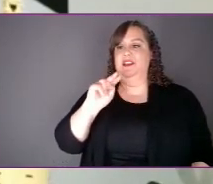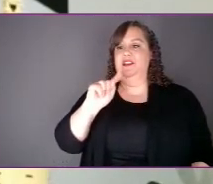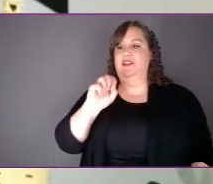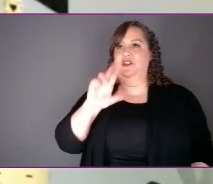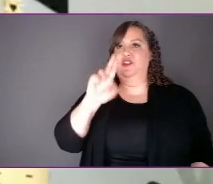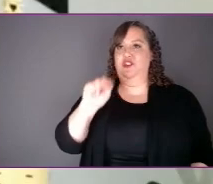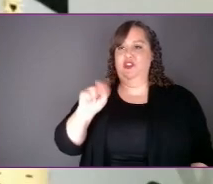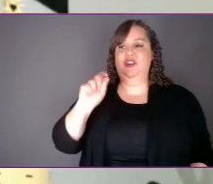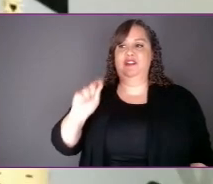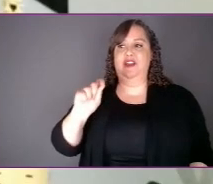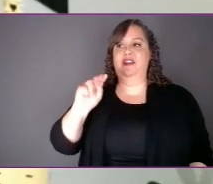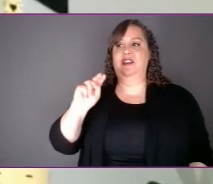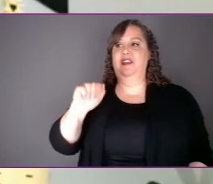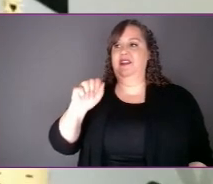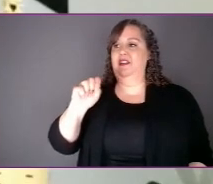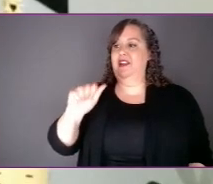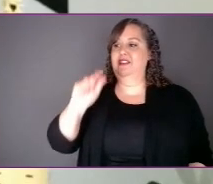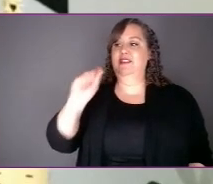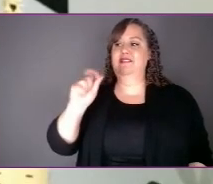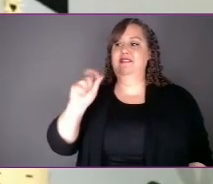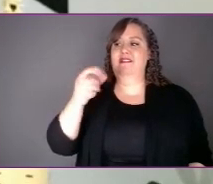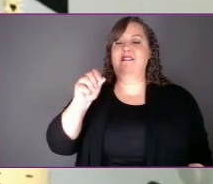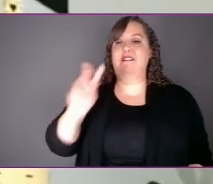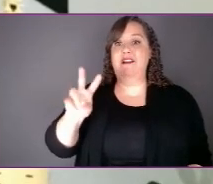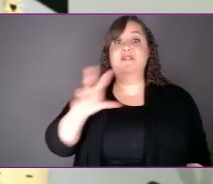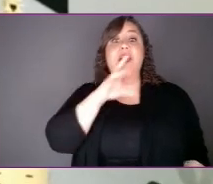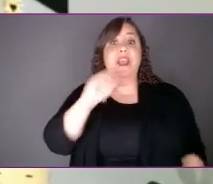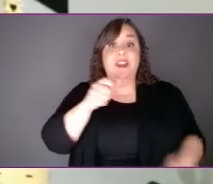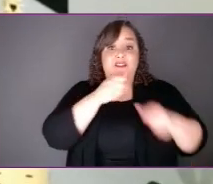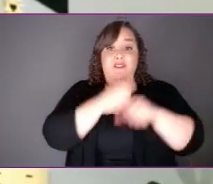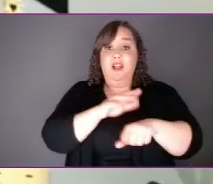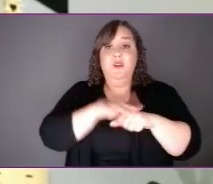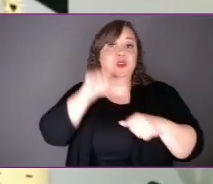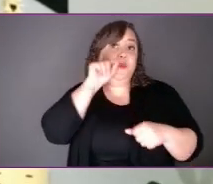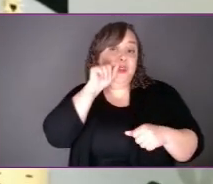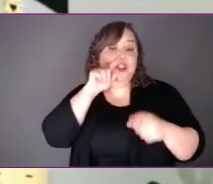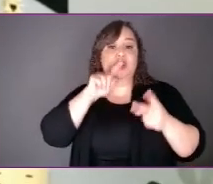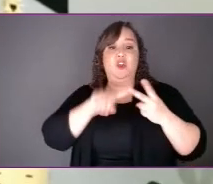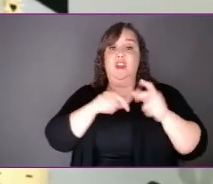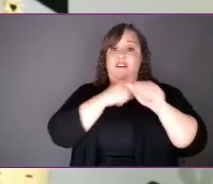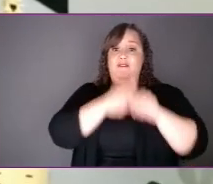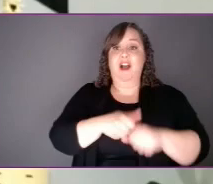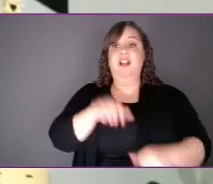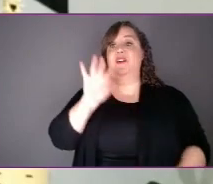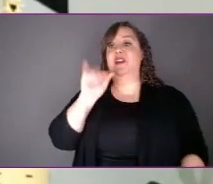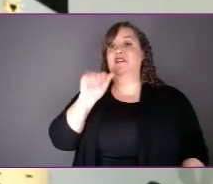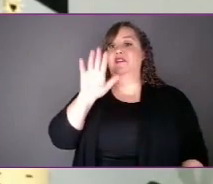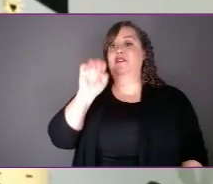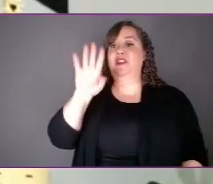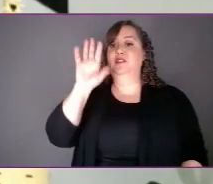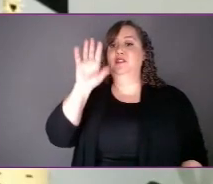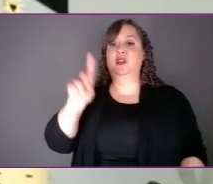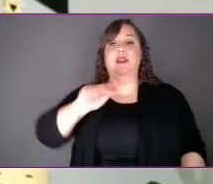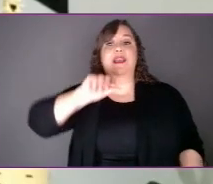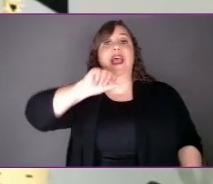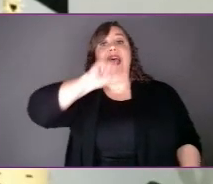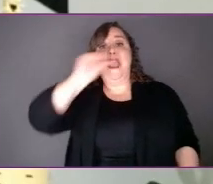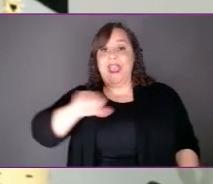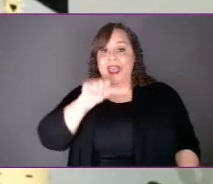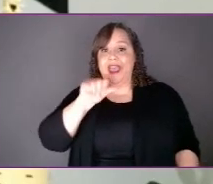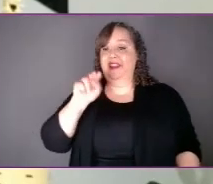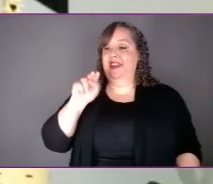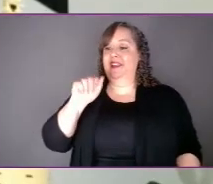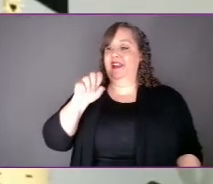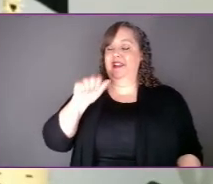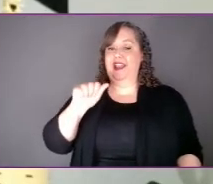www.intern.nasa.gov. Also, make sure to follow us on Twitter and Facebook at NASA Interns for updates and when and how to apply